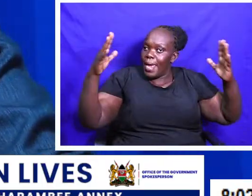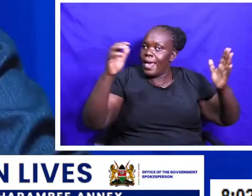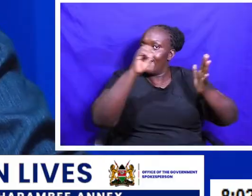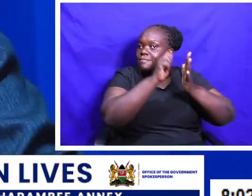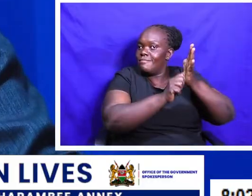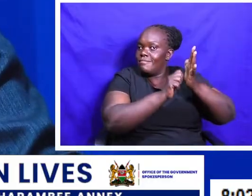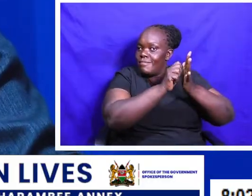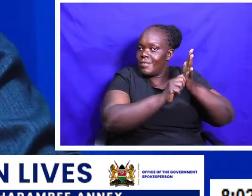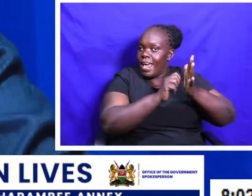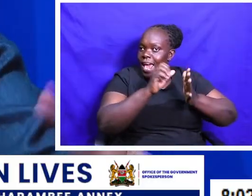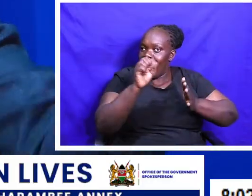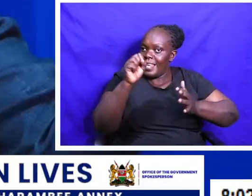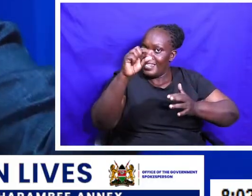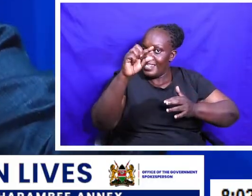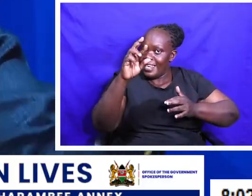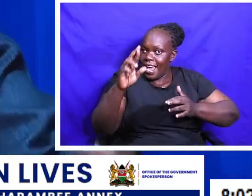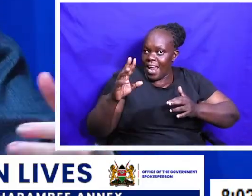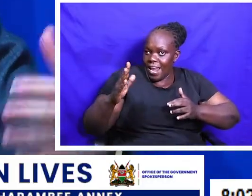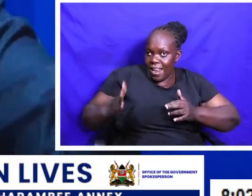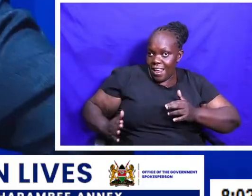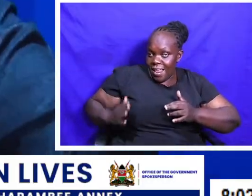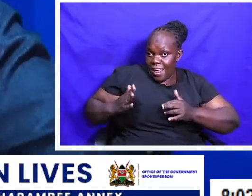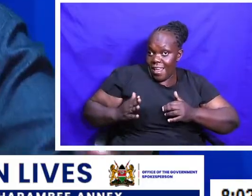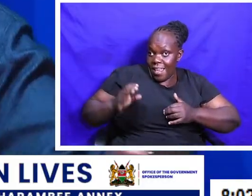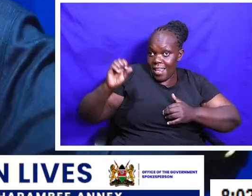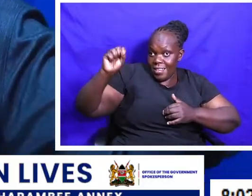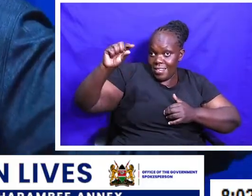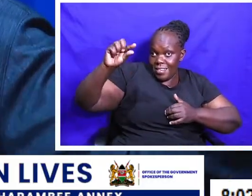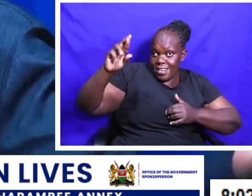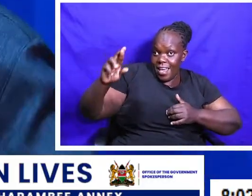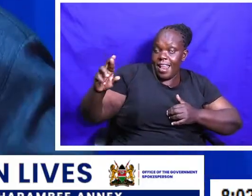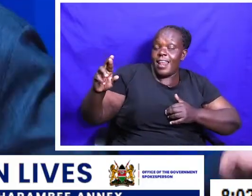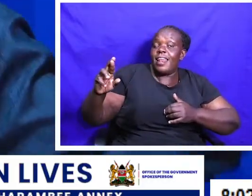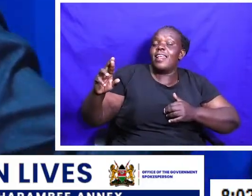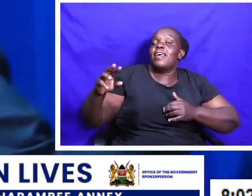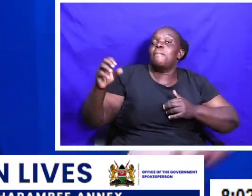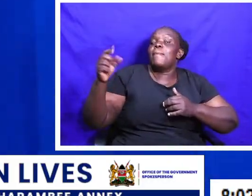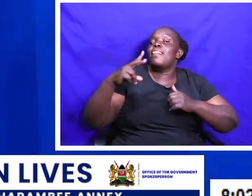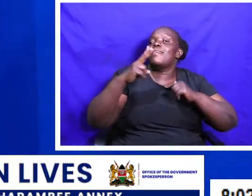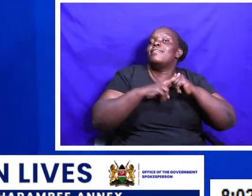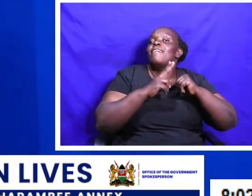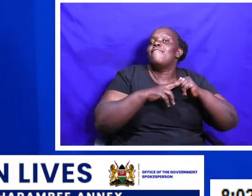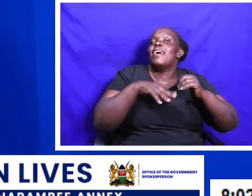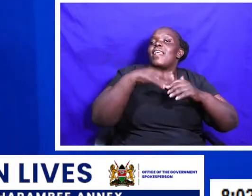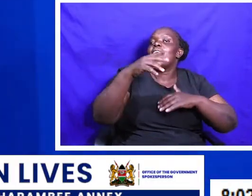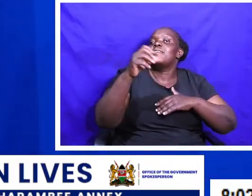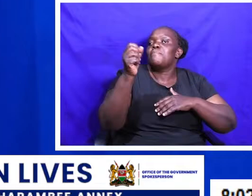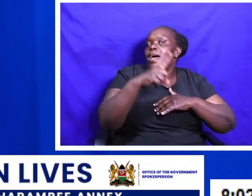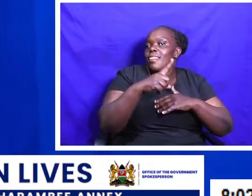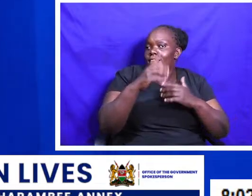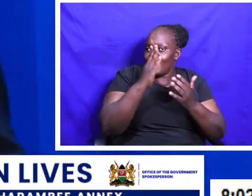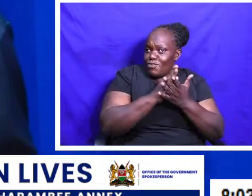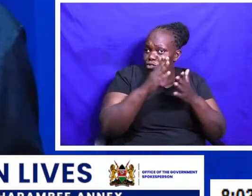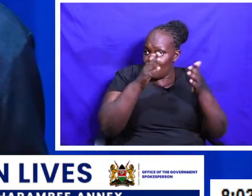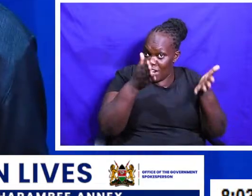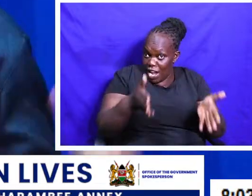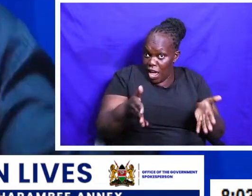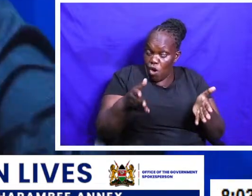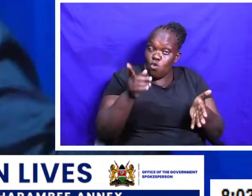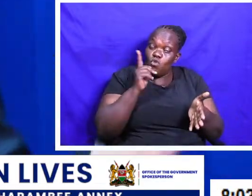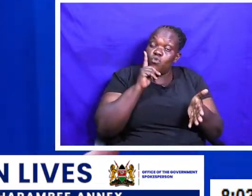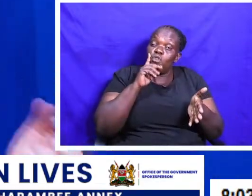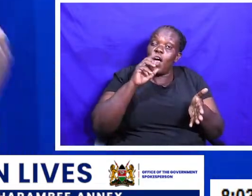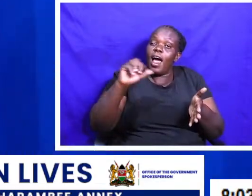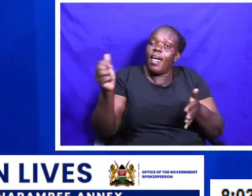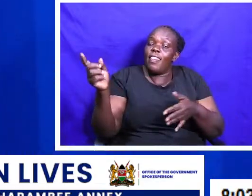huge, great thing. We are talking about July. It's this July. It is this month. It is not any other month. It is now. It is tomorrow. It